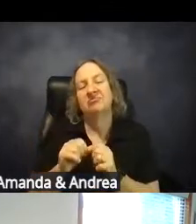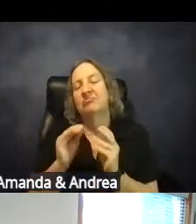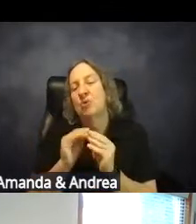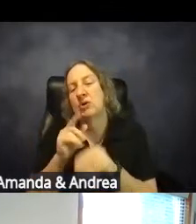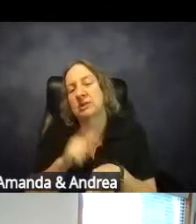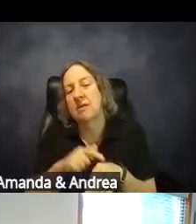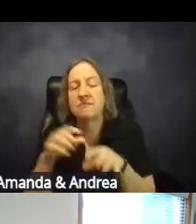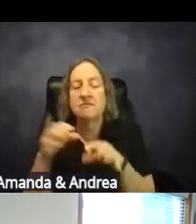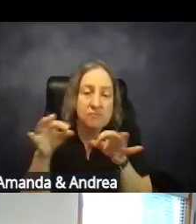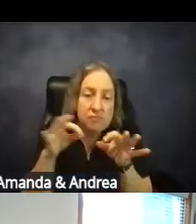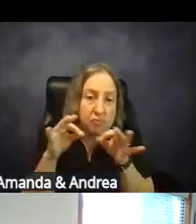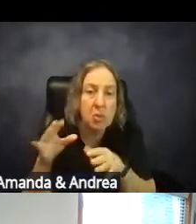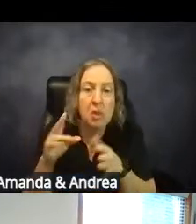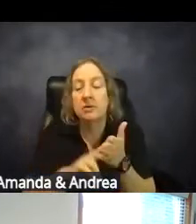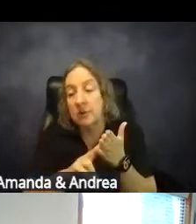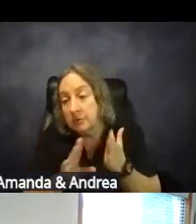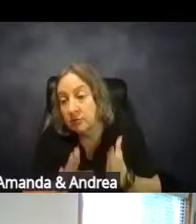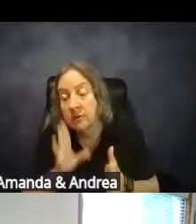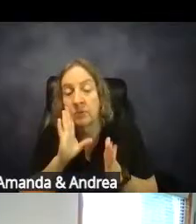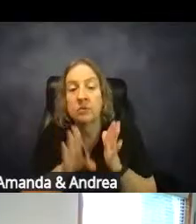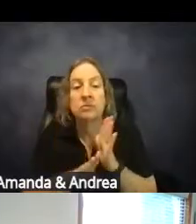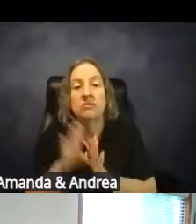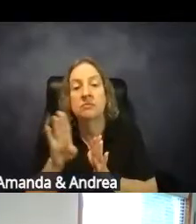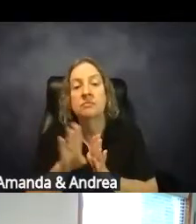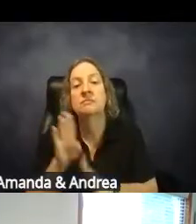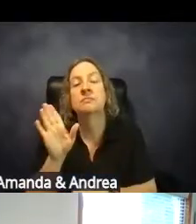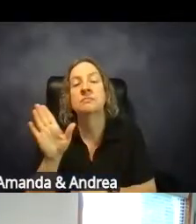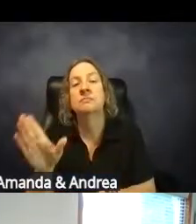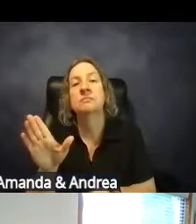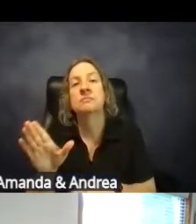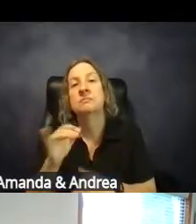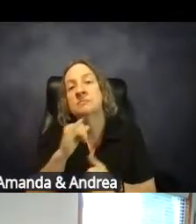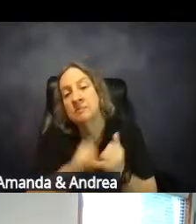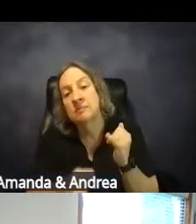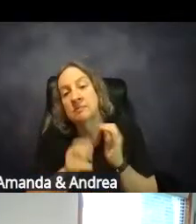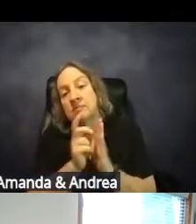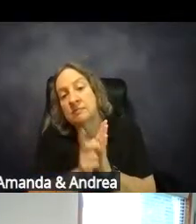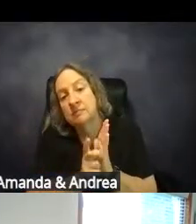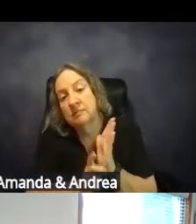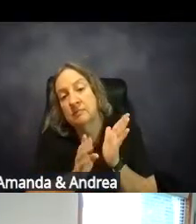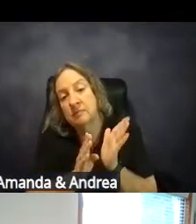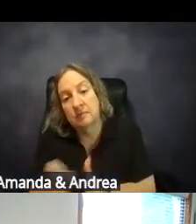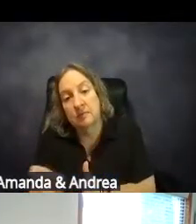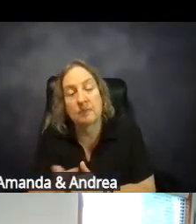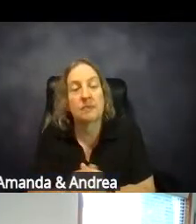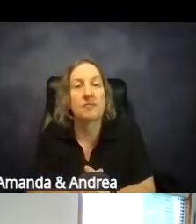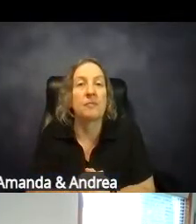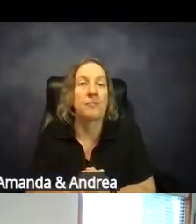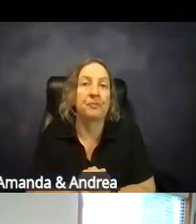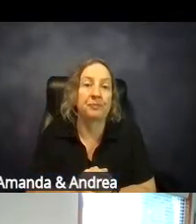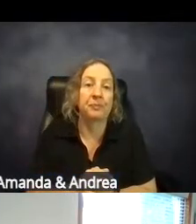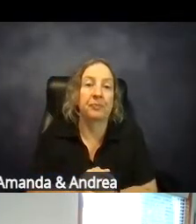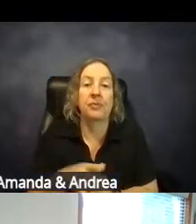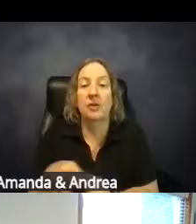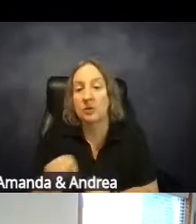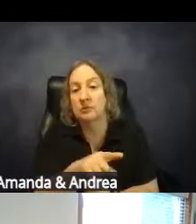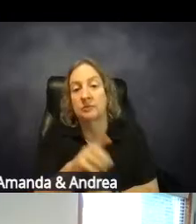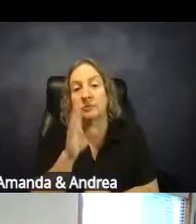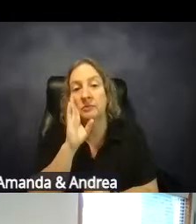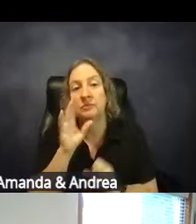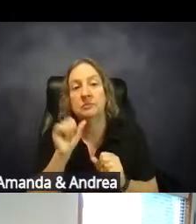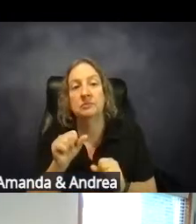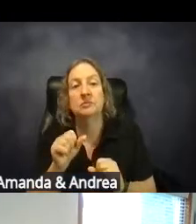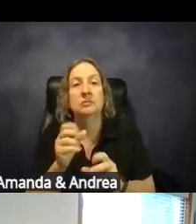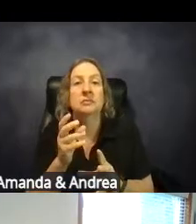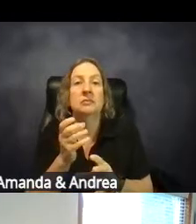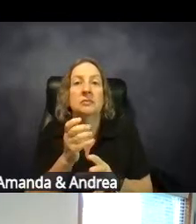feedback as the contractor is developing his final design plans. You guys will be able to get